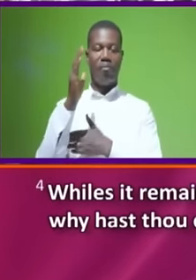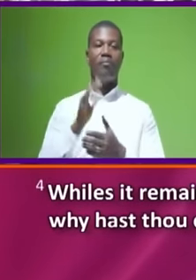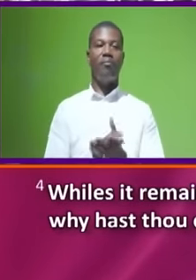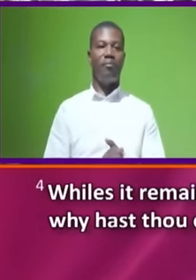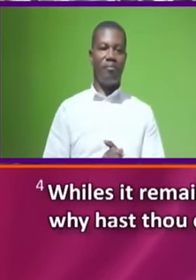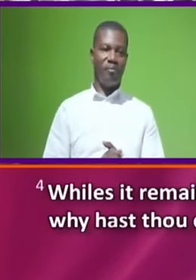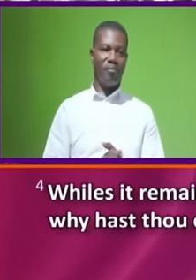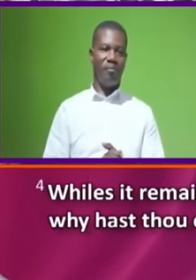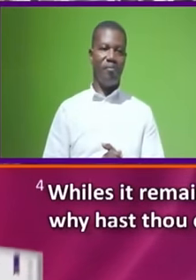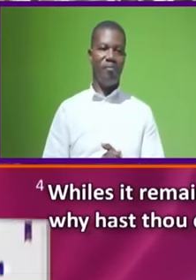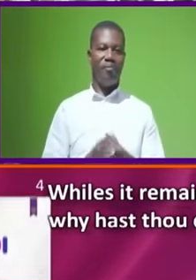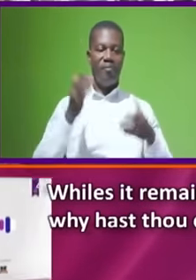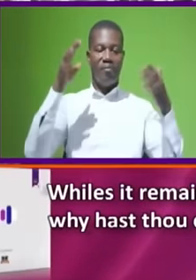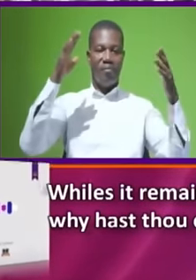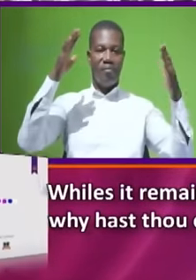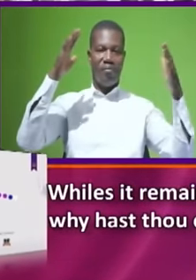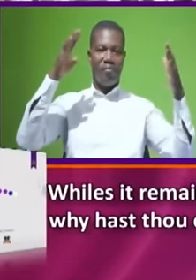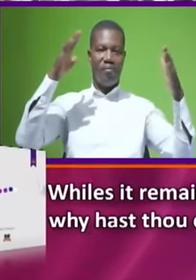Na eye Onyankopon. Na eye Adumunyame. Yes.